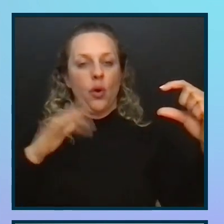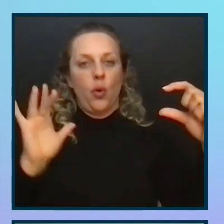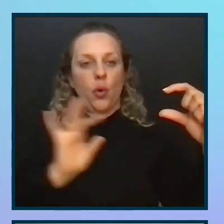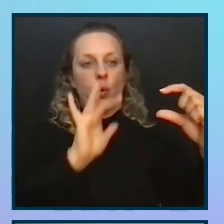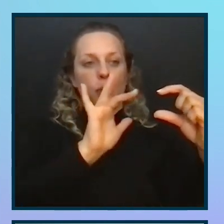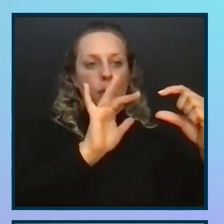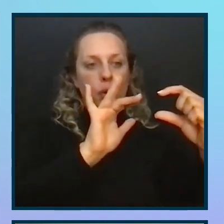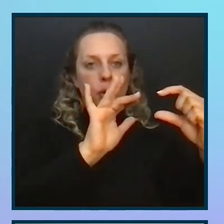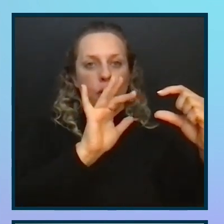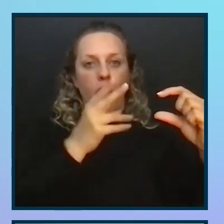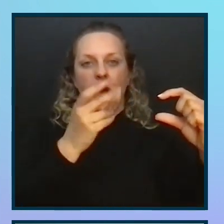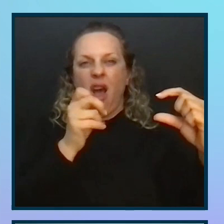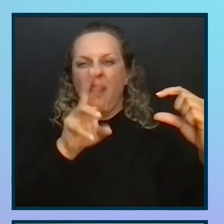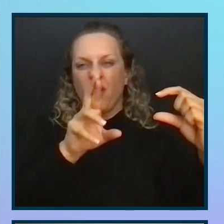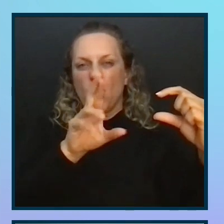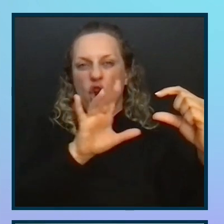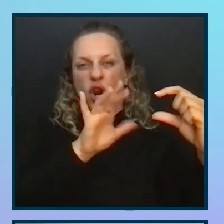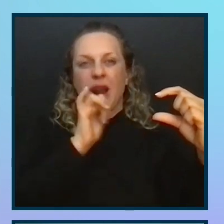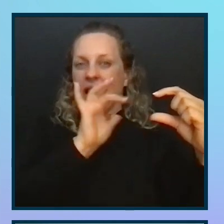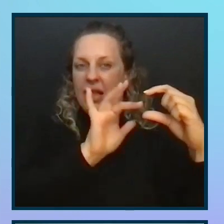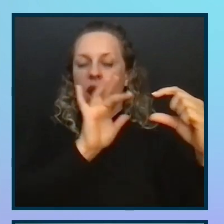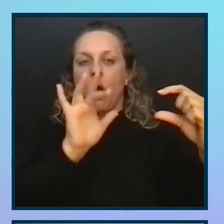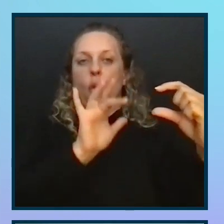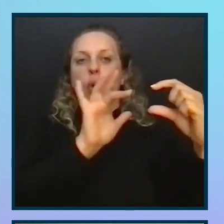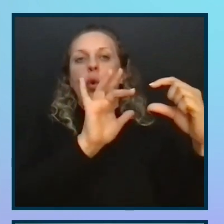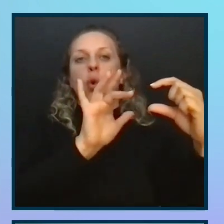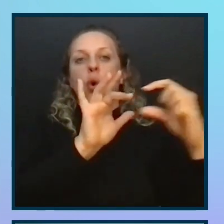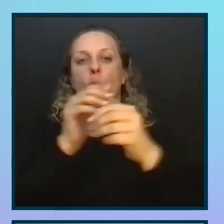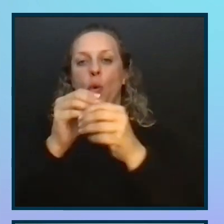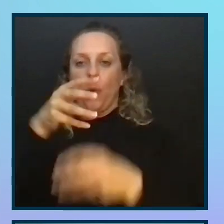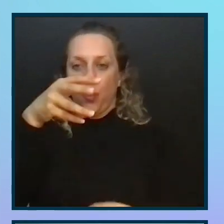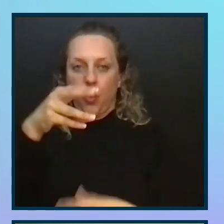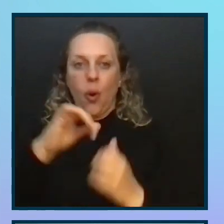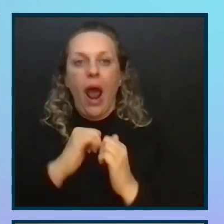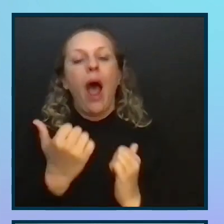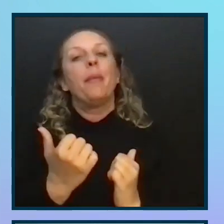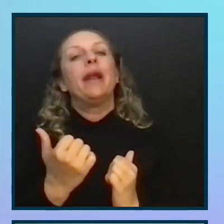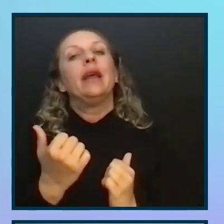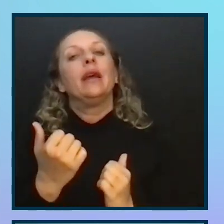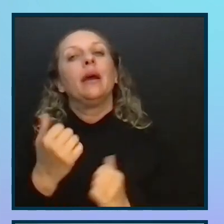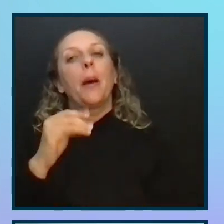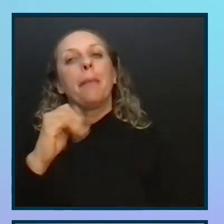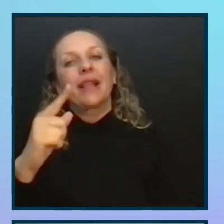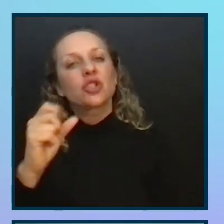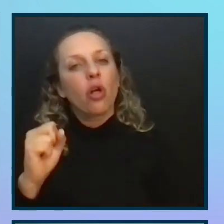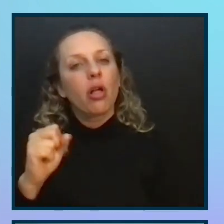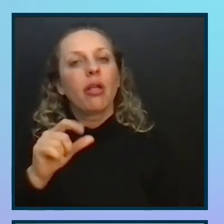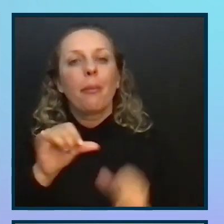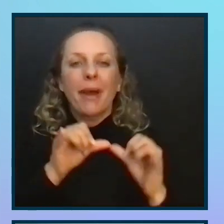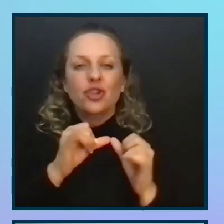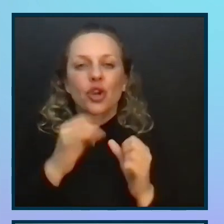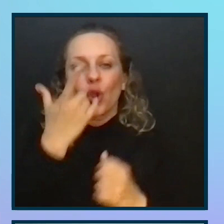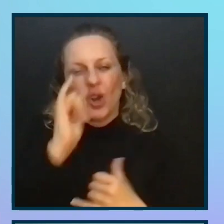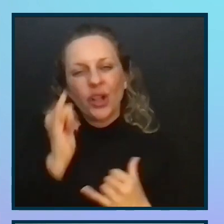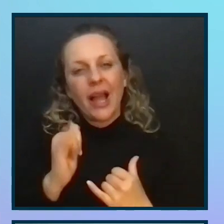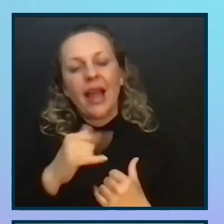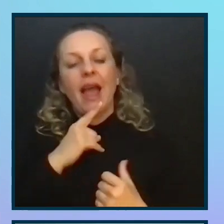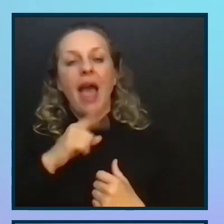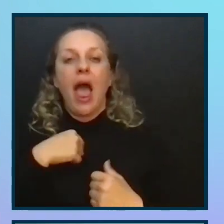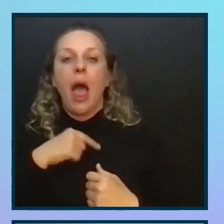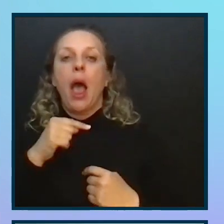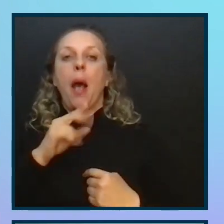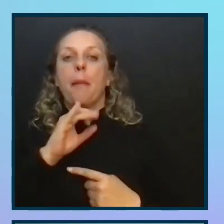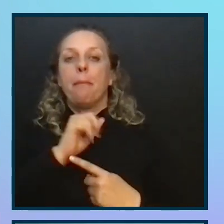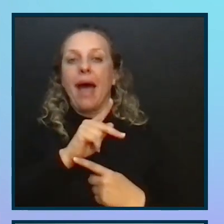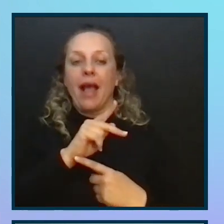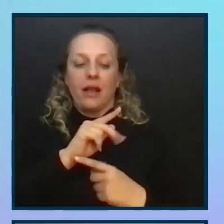it's showing cool grid of measurements, like how many pixels between each thing around it. And I also just selected the back button. And